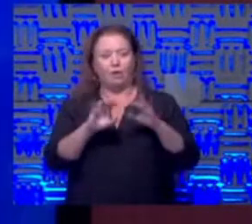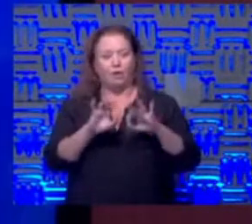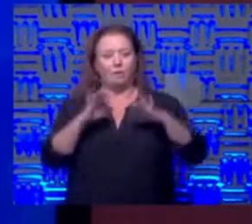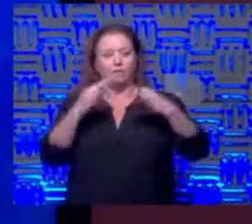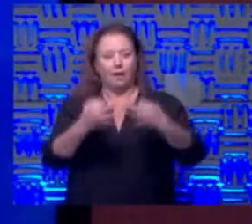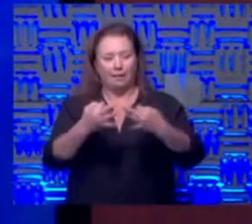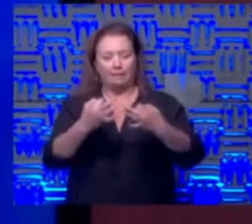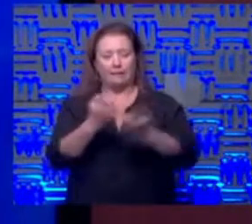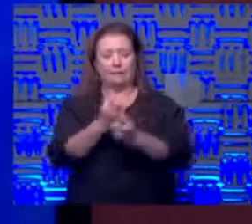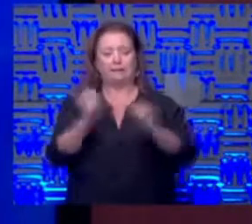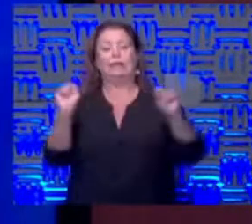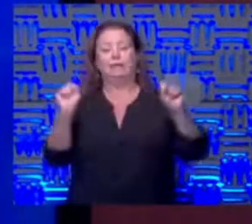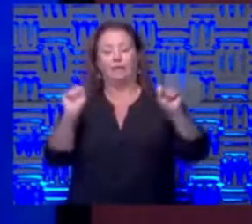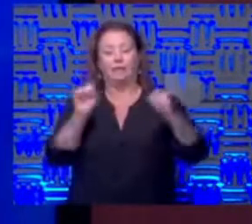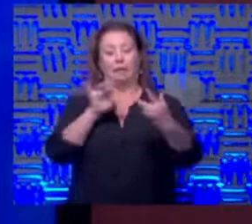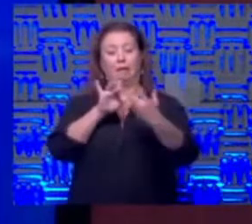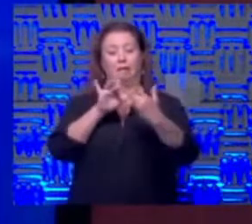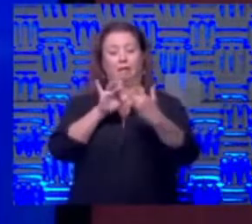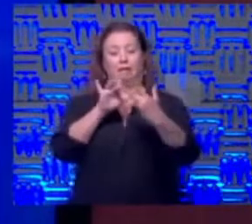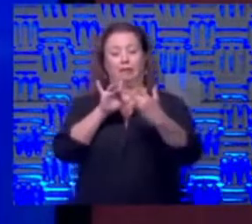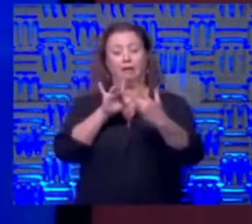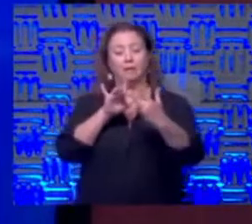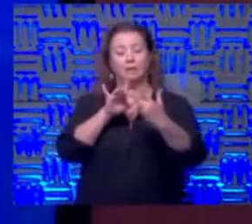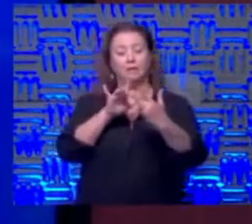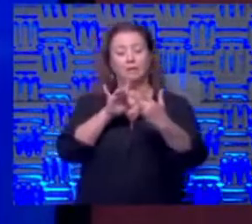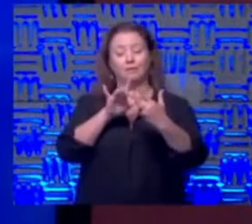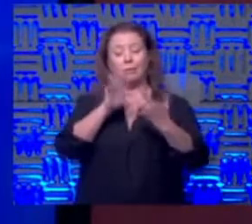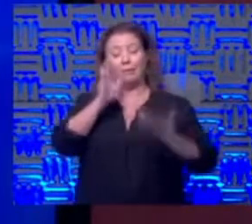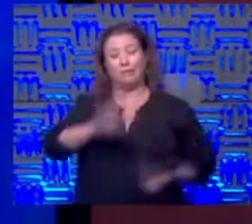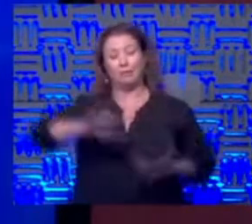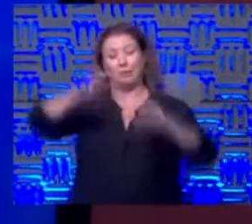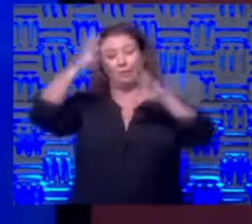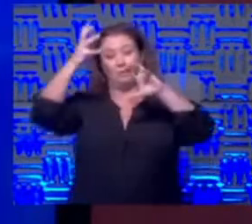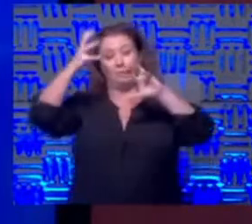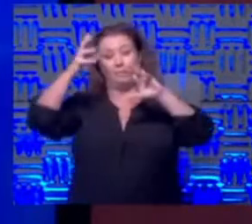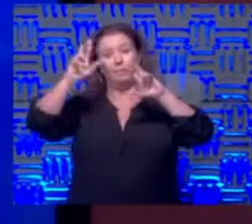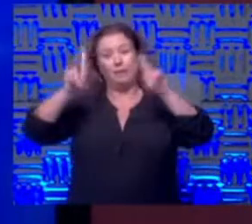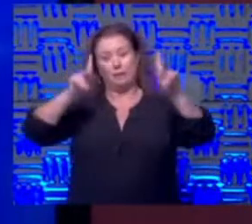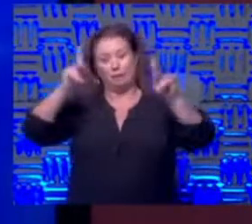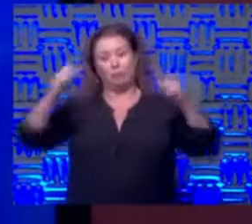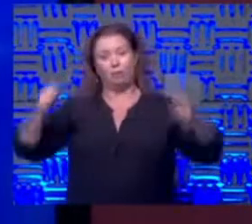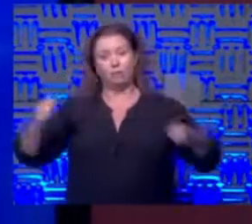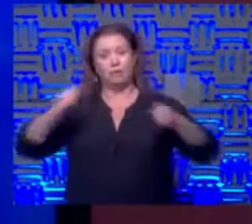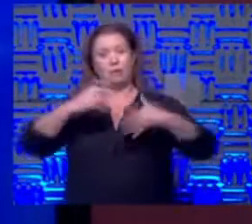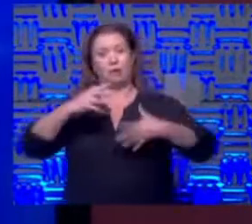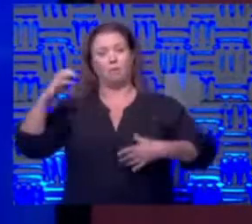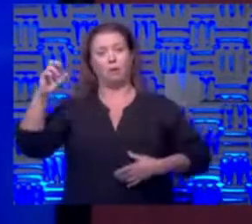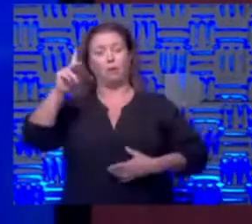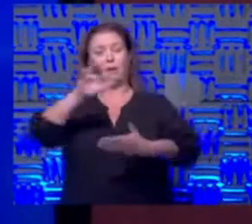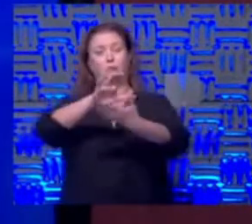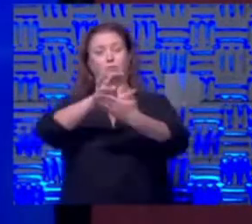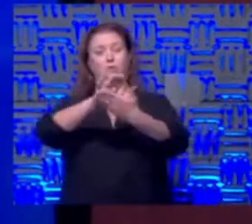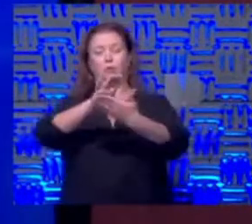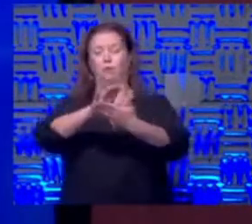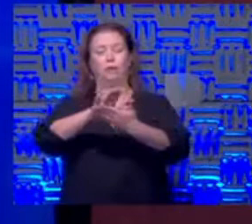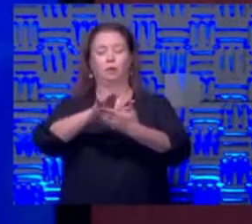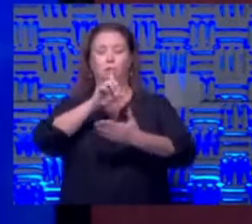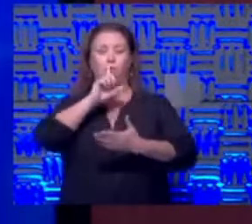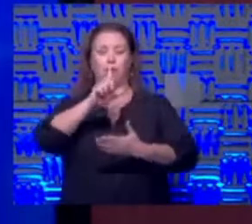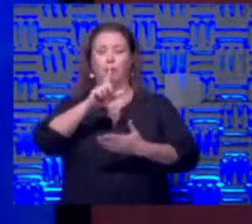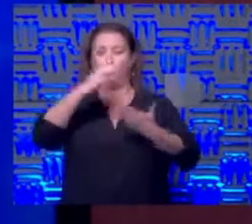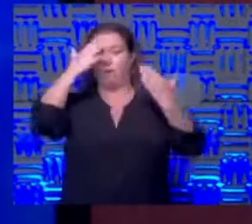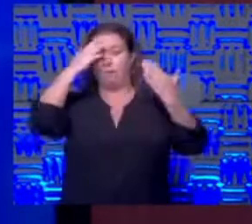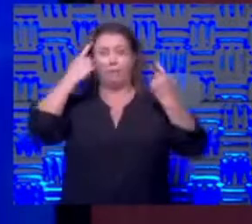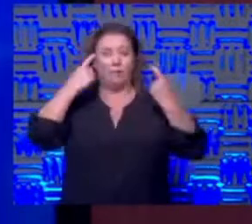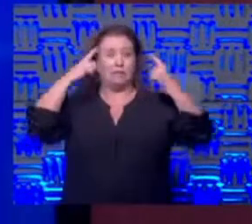of contact with other families is going to be disrupted. And that's what scares people, I think, about going back to school. Yeah. And I don't think we really know how successful